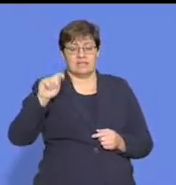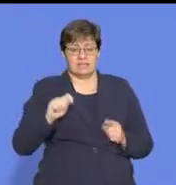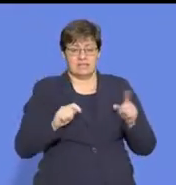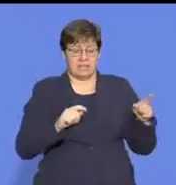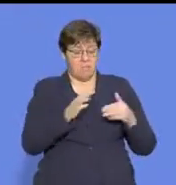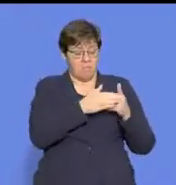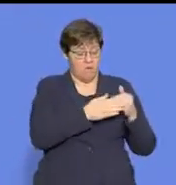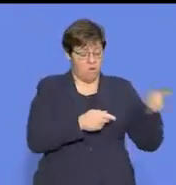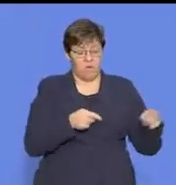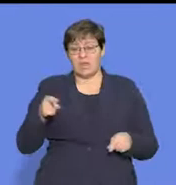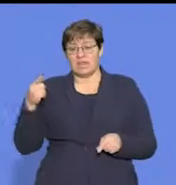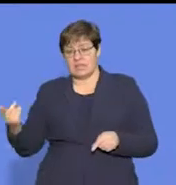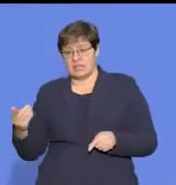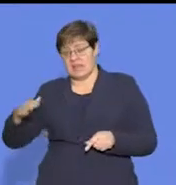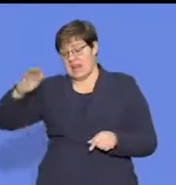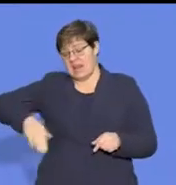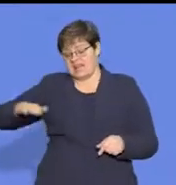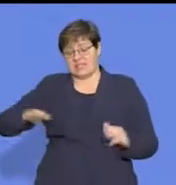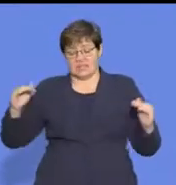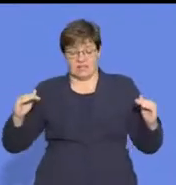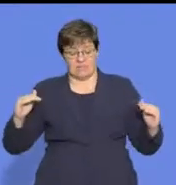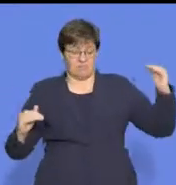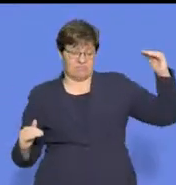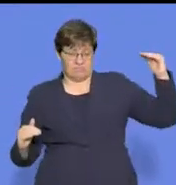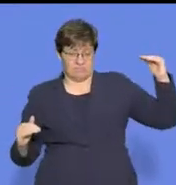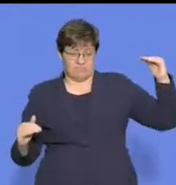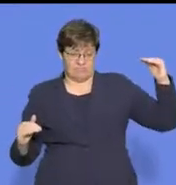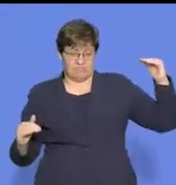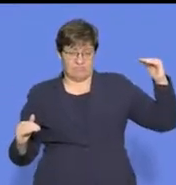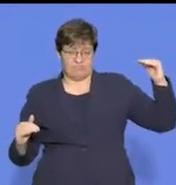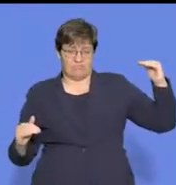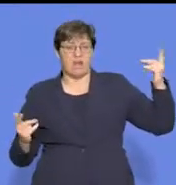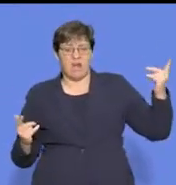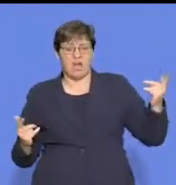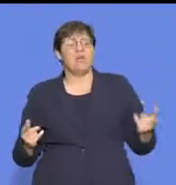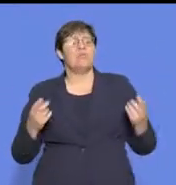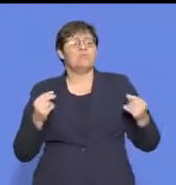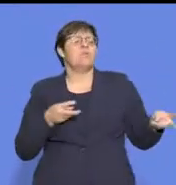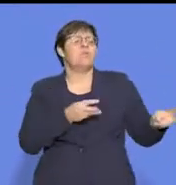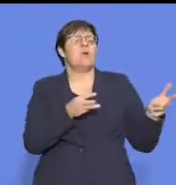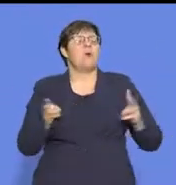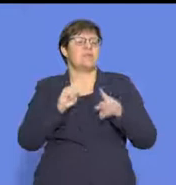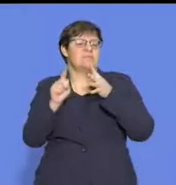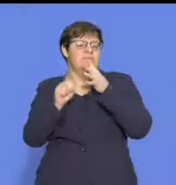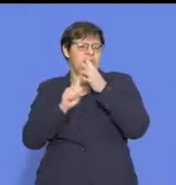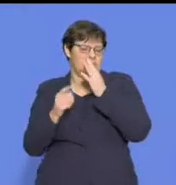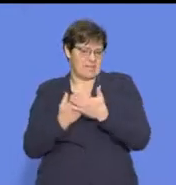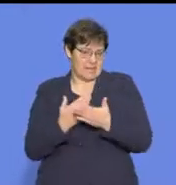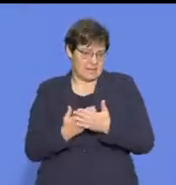and these are less reactive. And you can do this by a number of